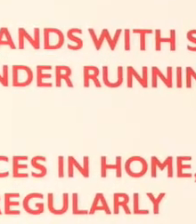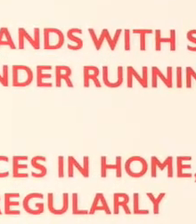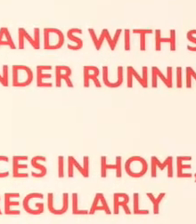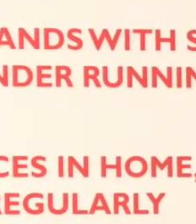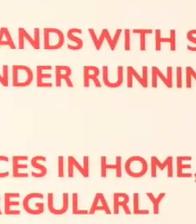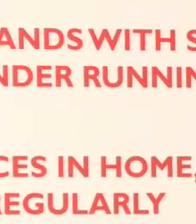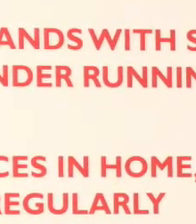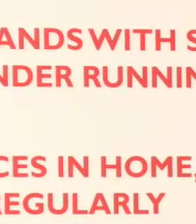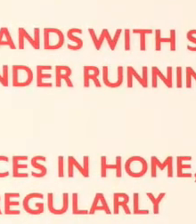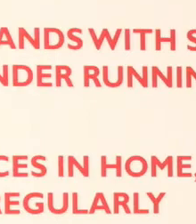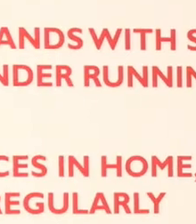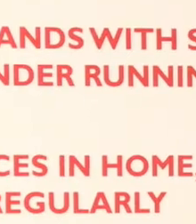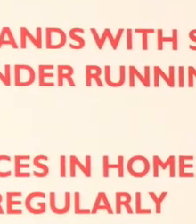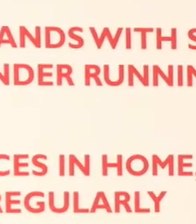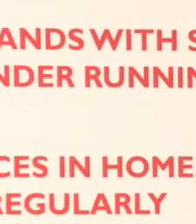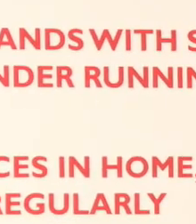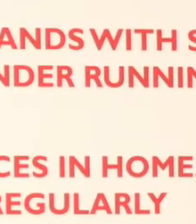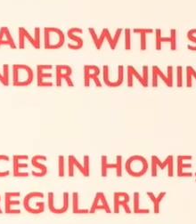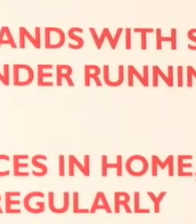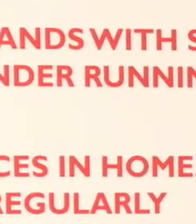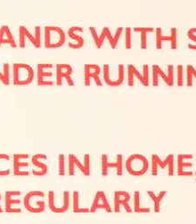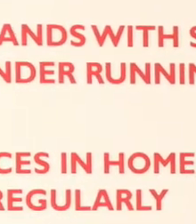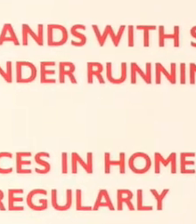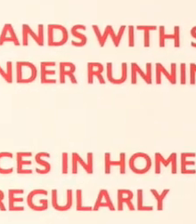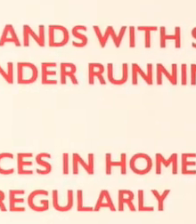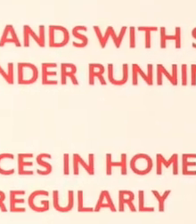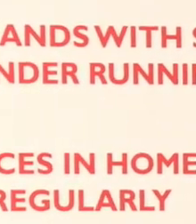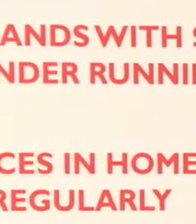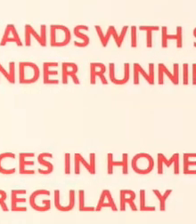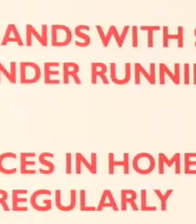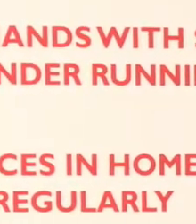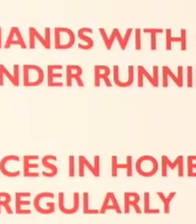do I require and what other circumstances can I use to travel?